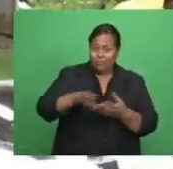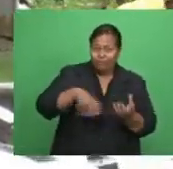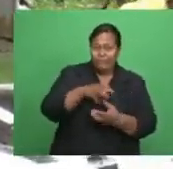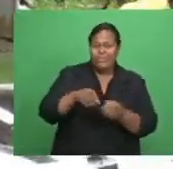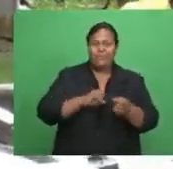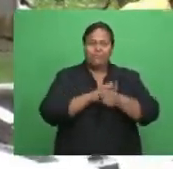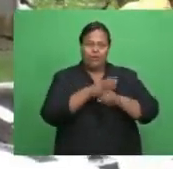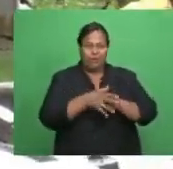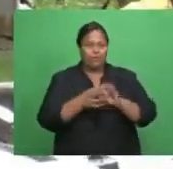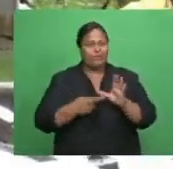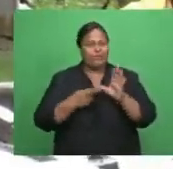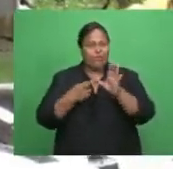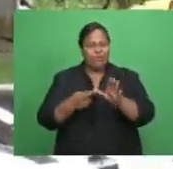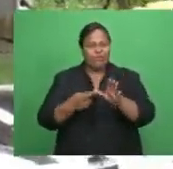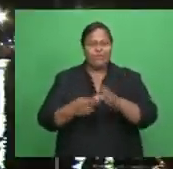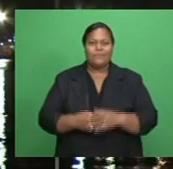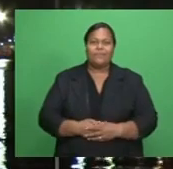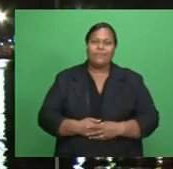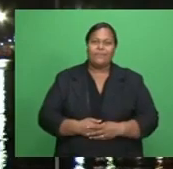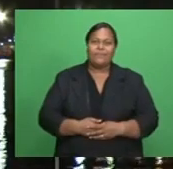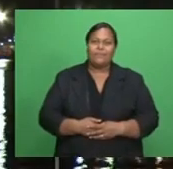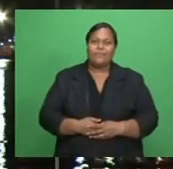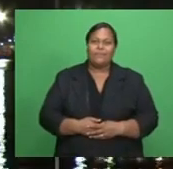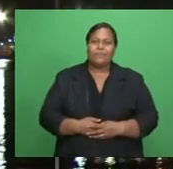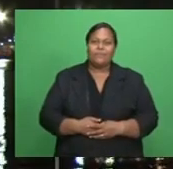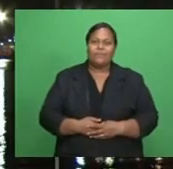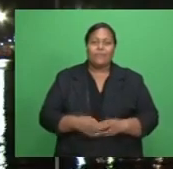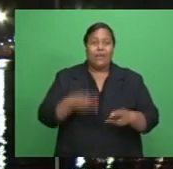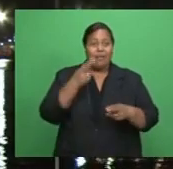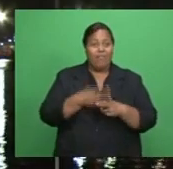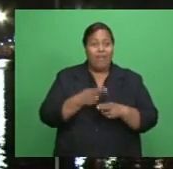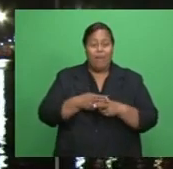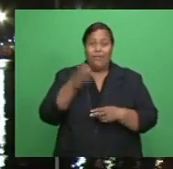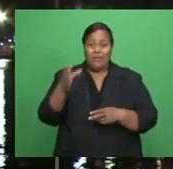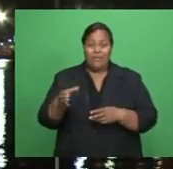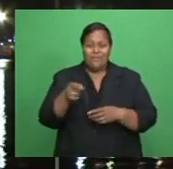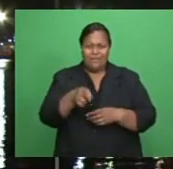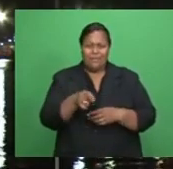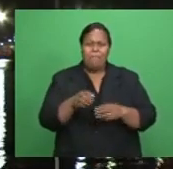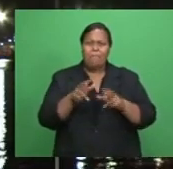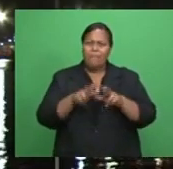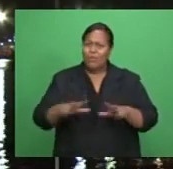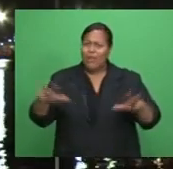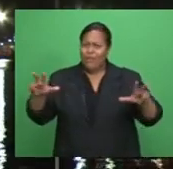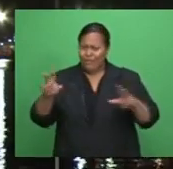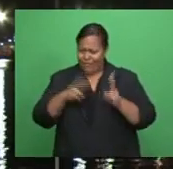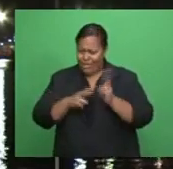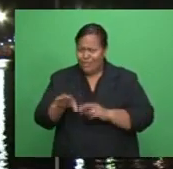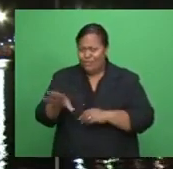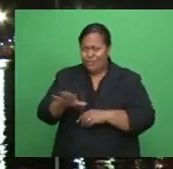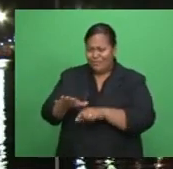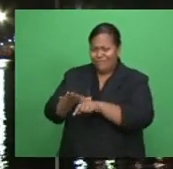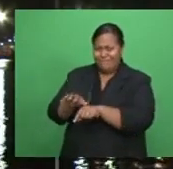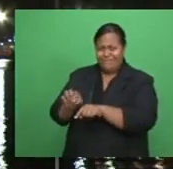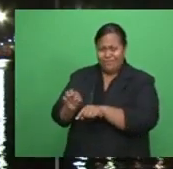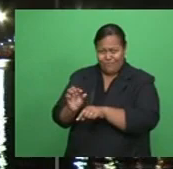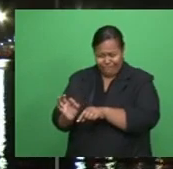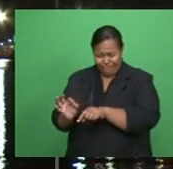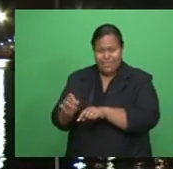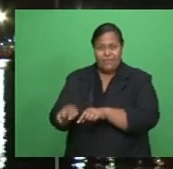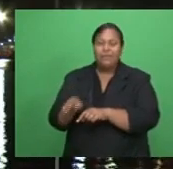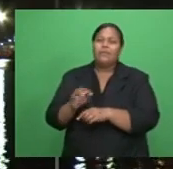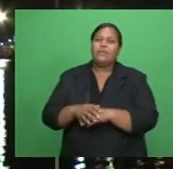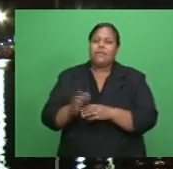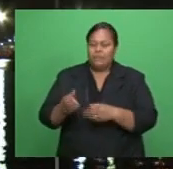Nunga, FBC News. Farmers of Tambia village in Maduata have been provided support to improve their livelihood,